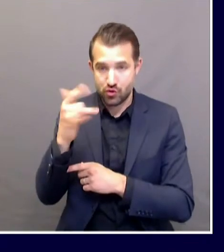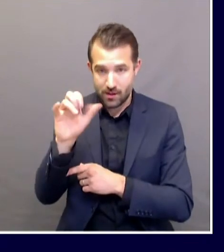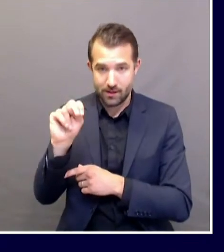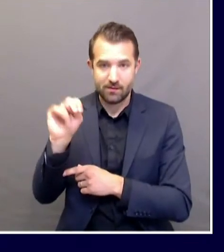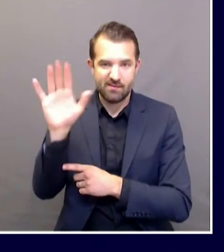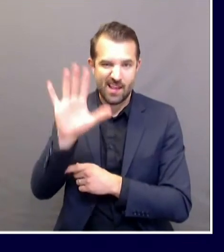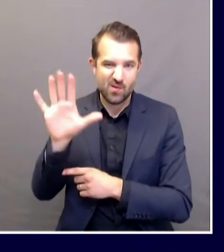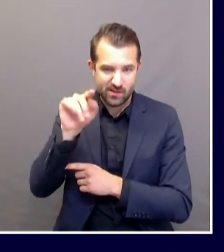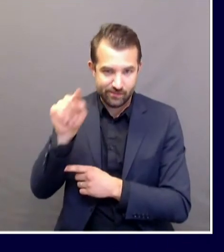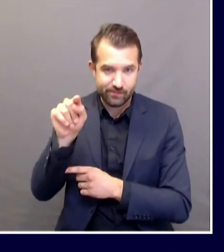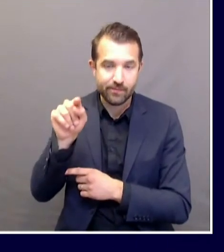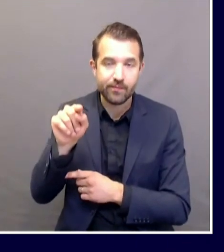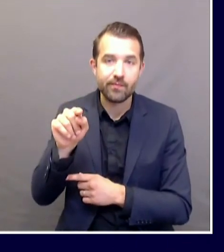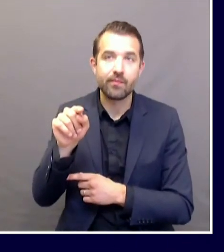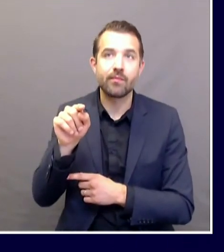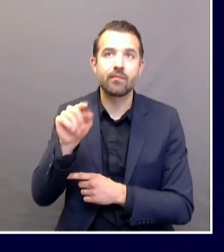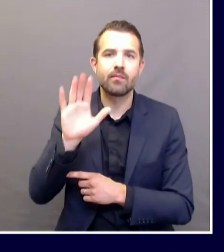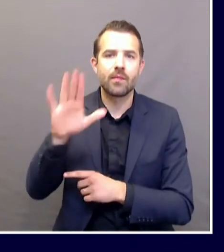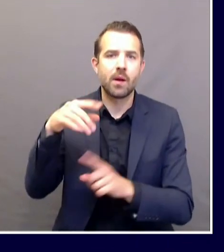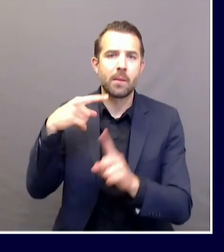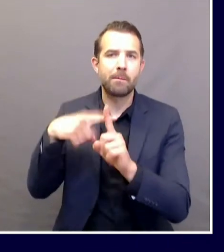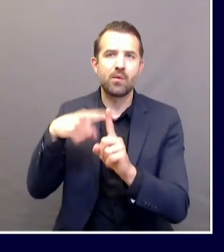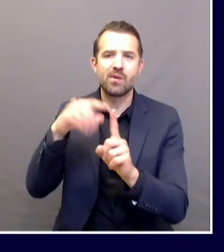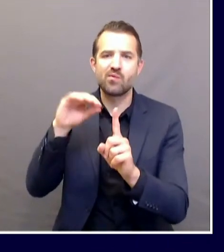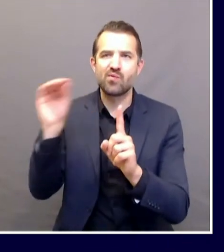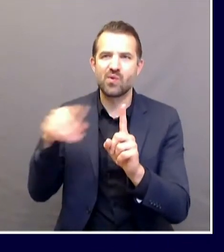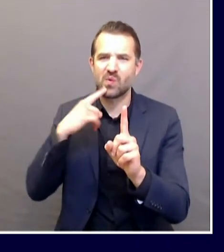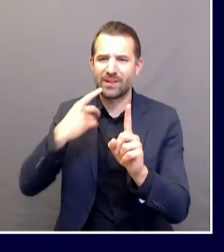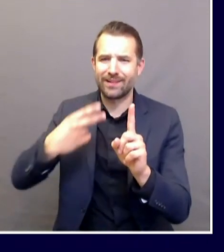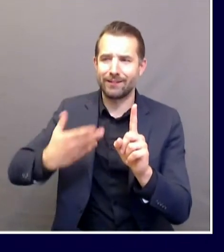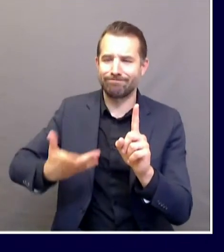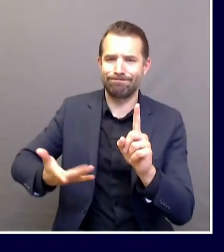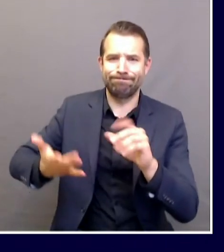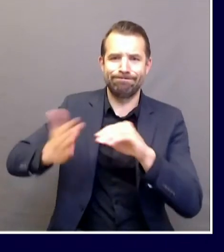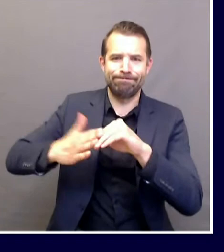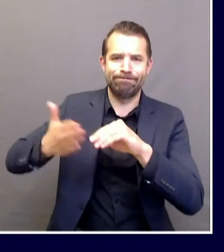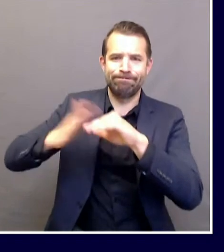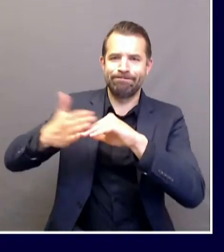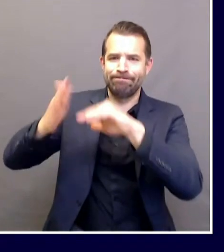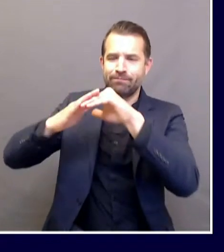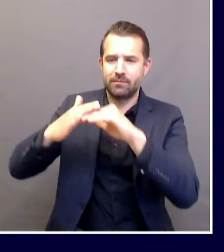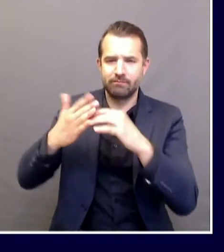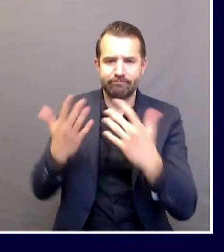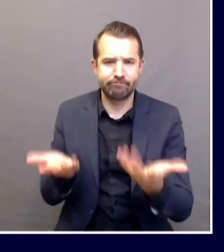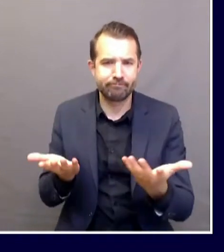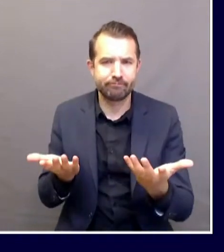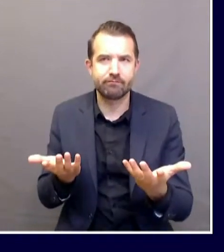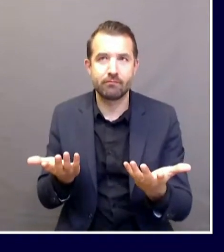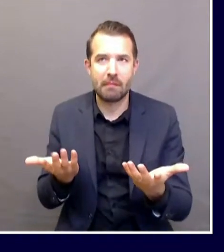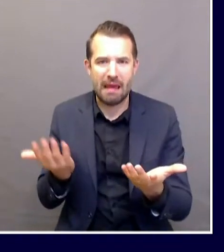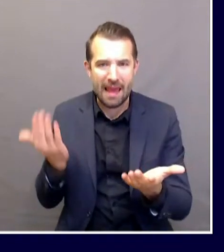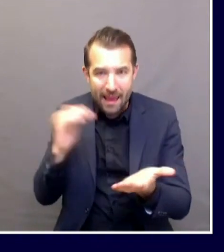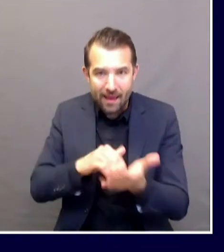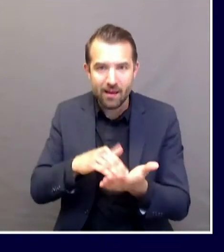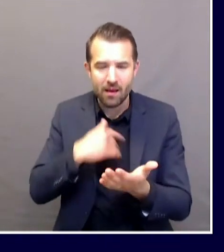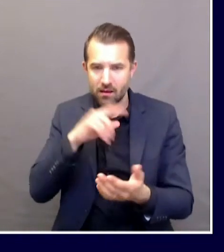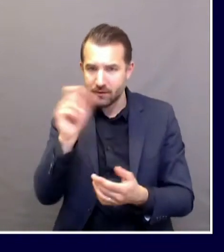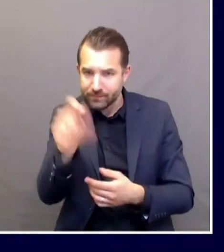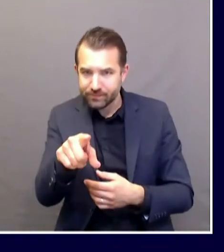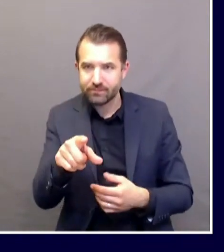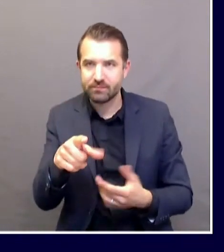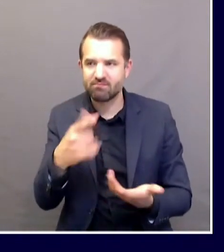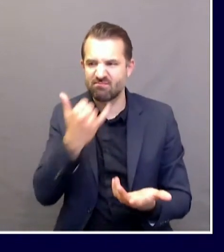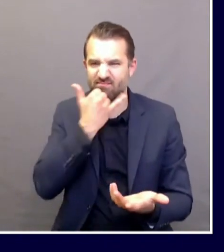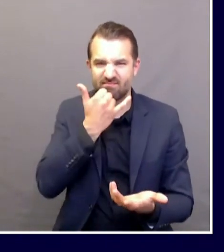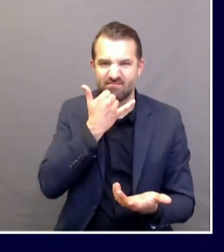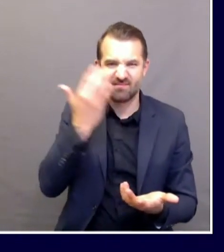positivity rate continues to be high. And I think it's worth asking again, what do you believe is